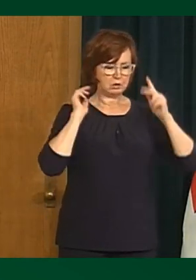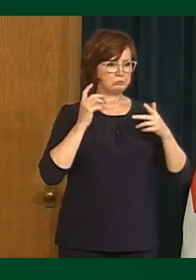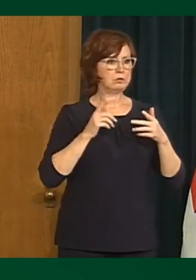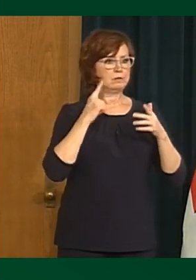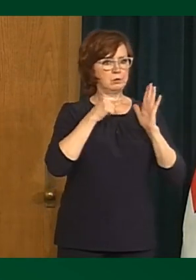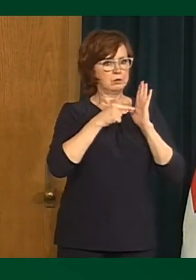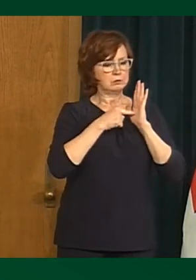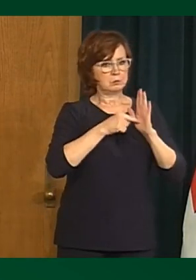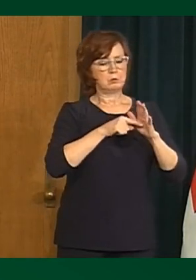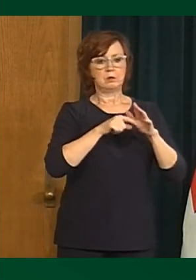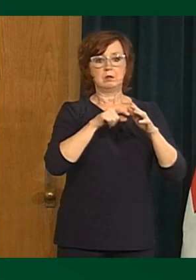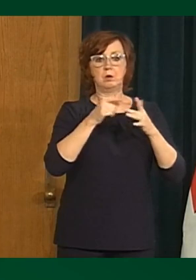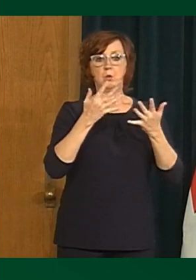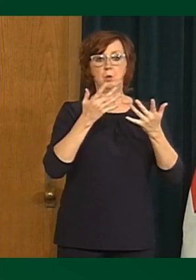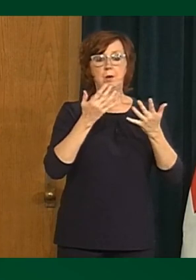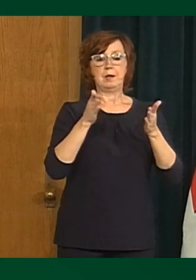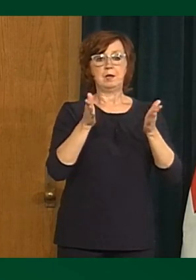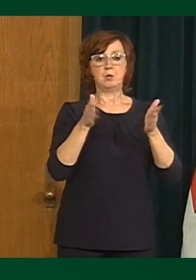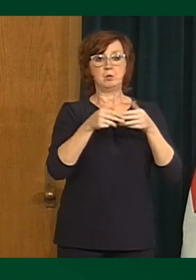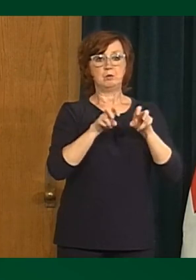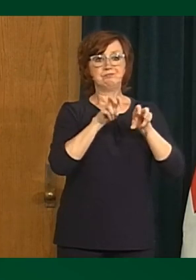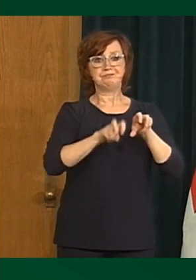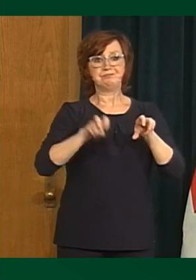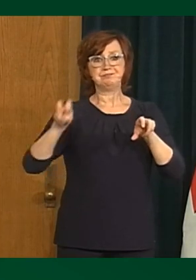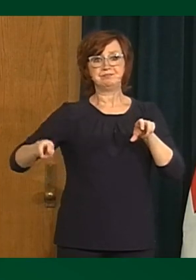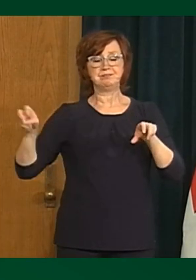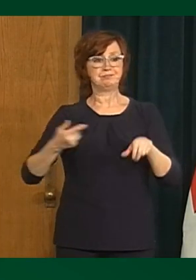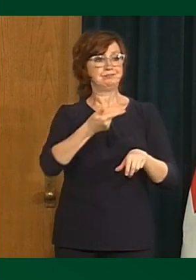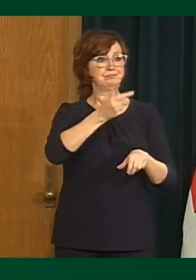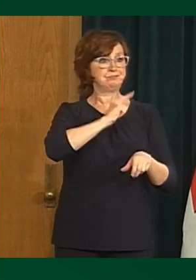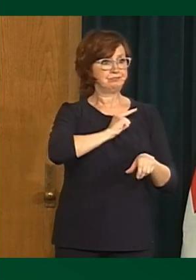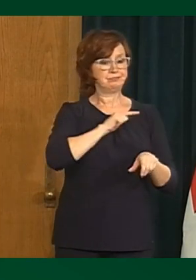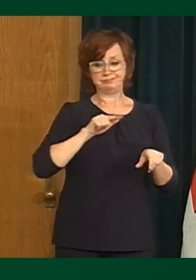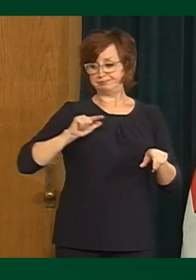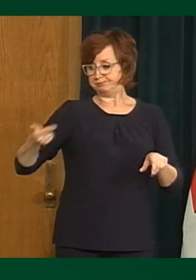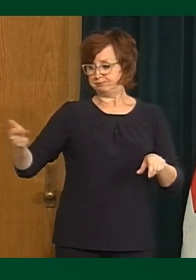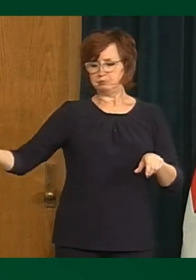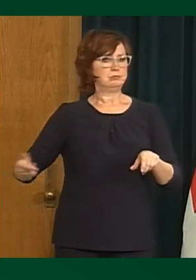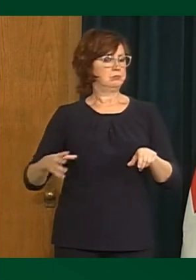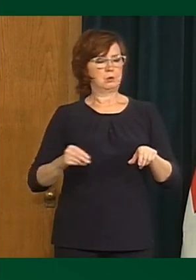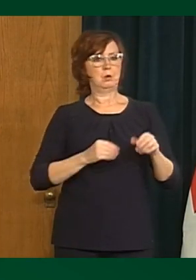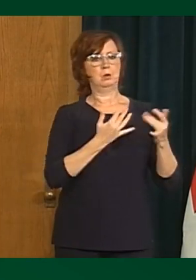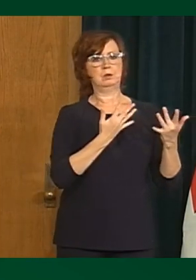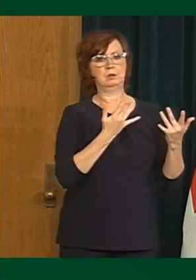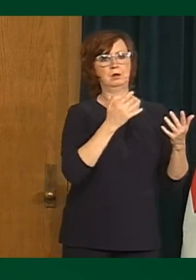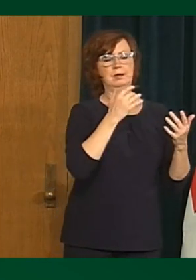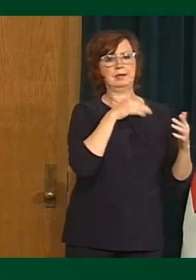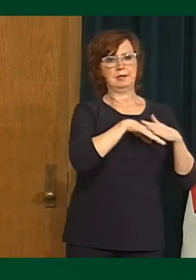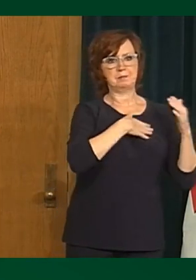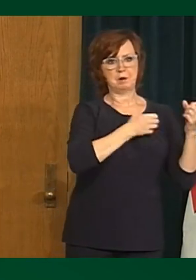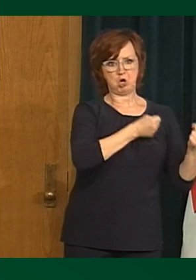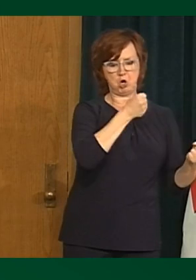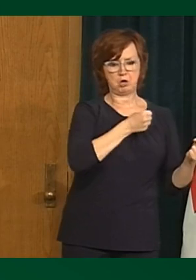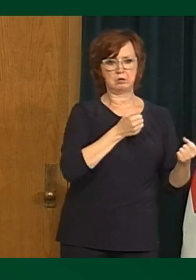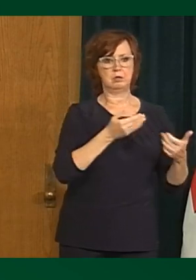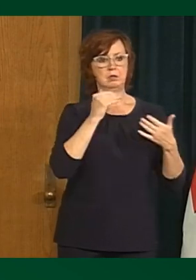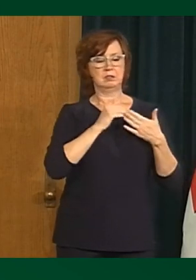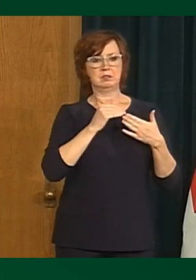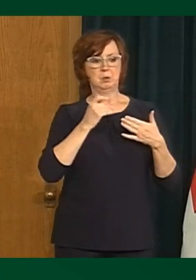took 3 weeks to get if you have a cough. I think that kind of discipline we all have to learn, and not go if you have a cough just because